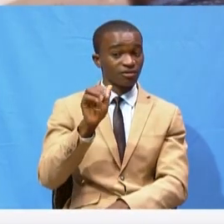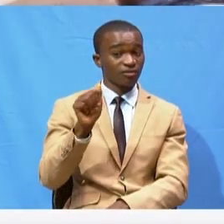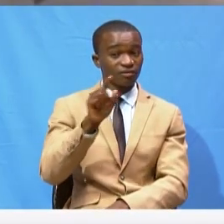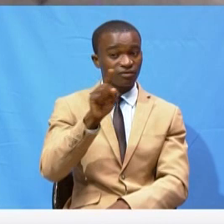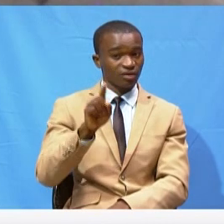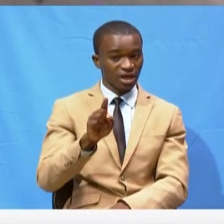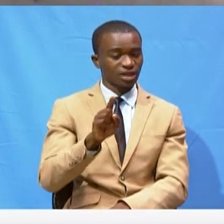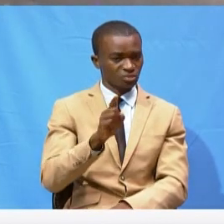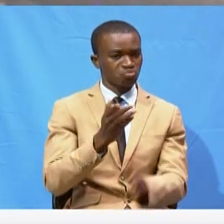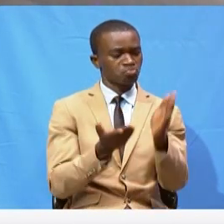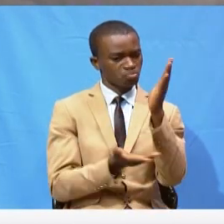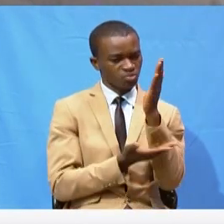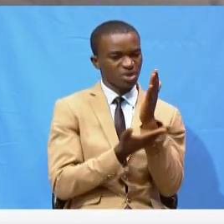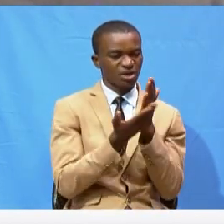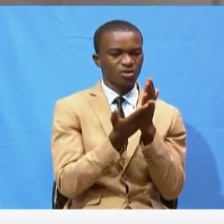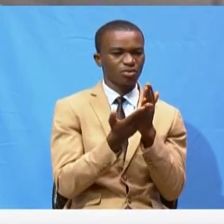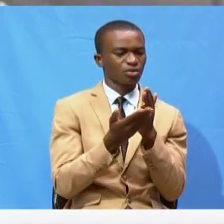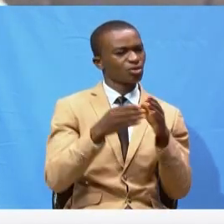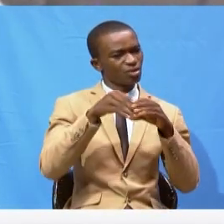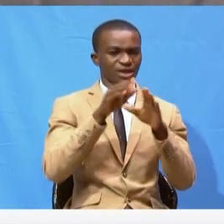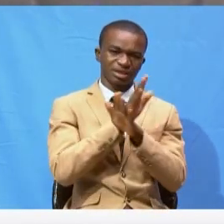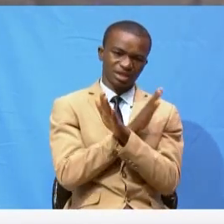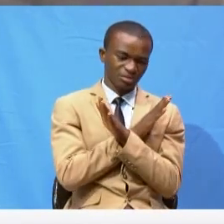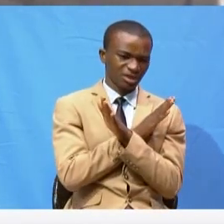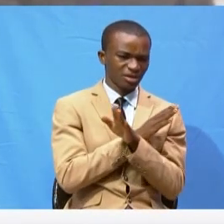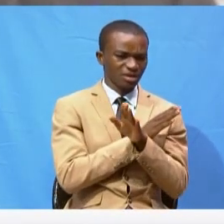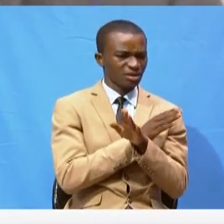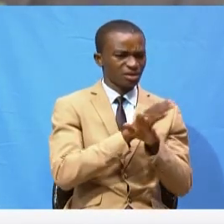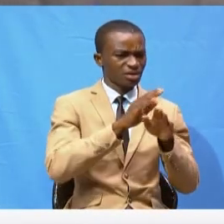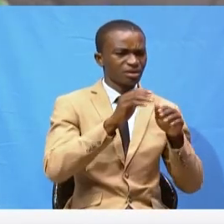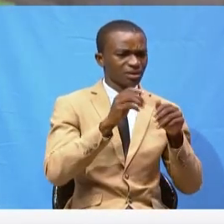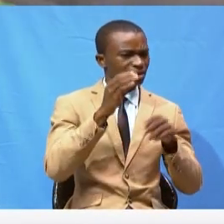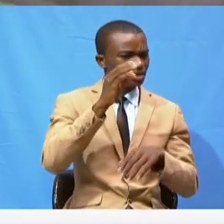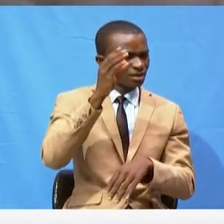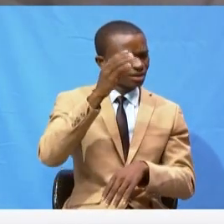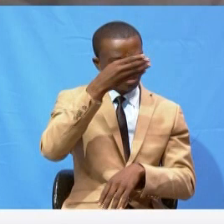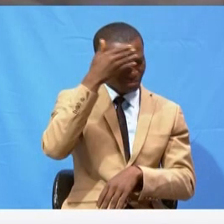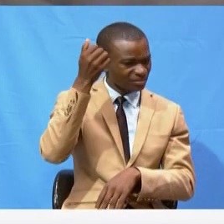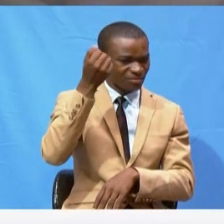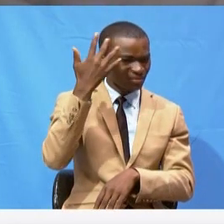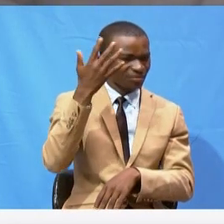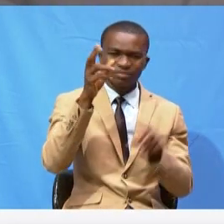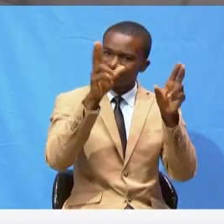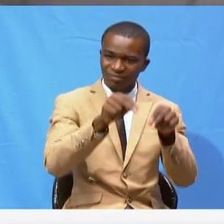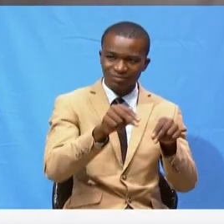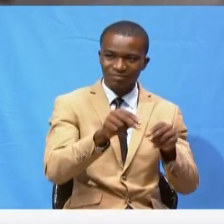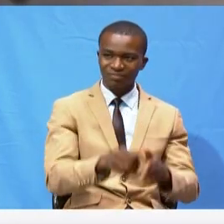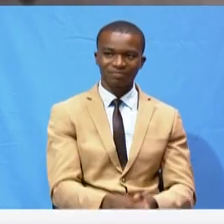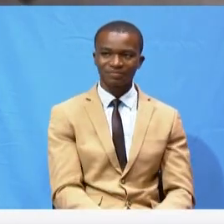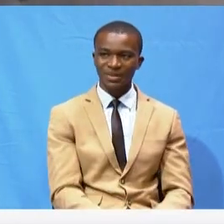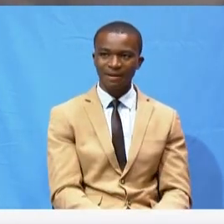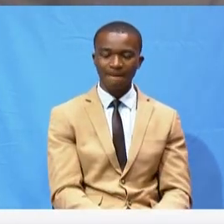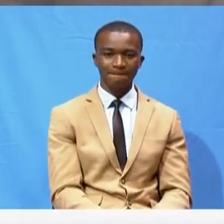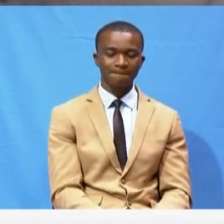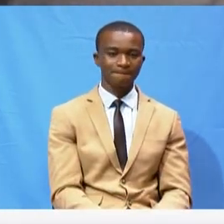football in the country cannot go unnoticed. I'm glad to learn that FAS